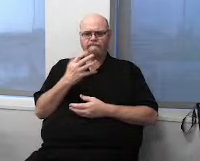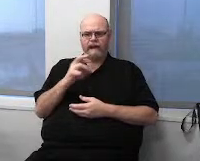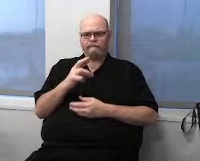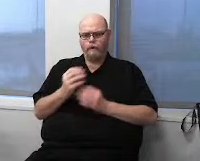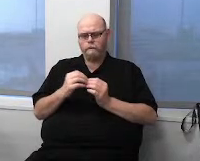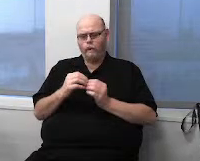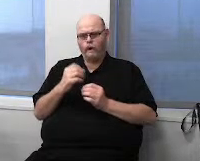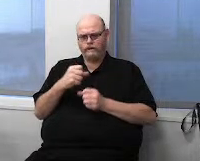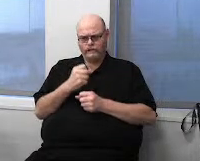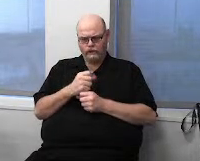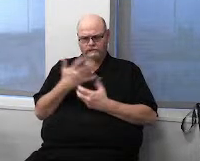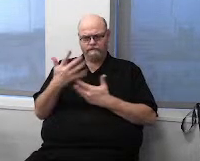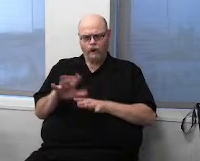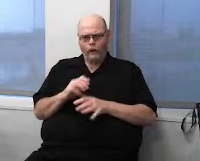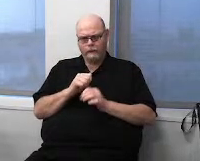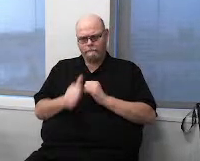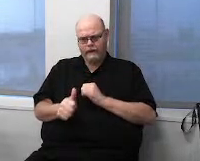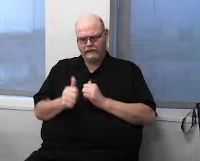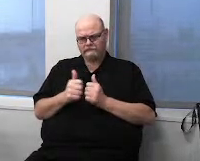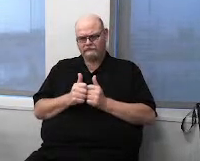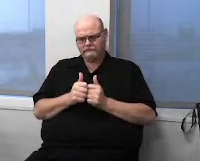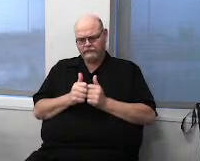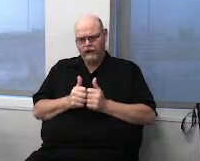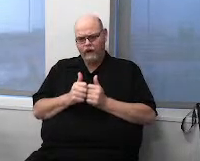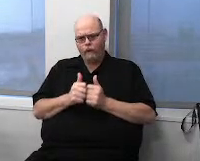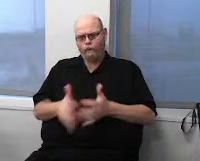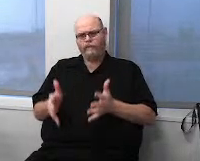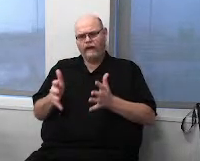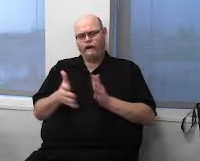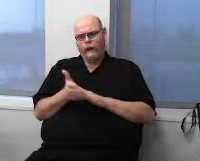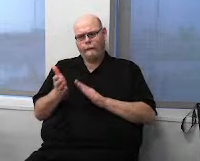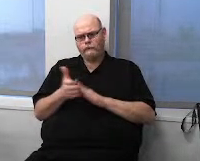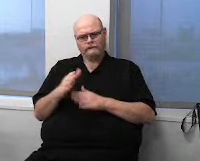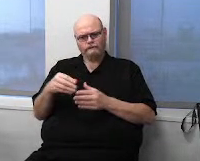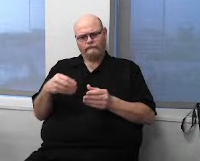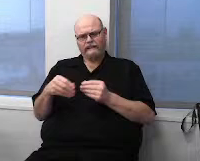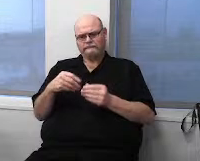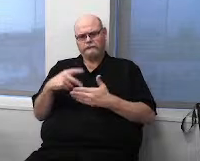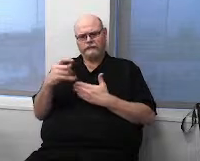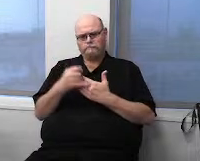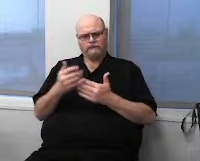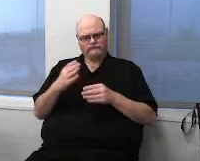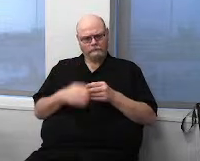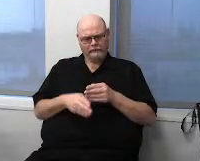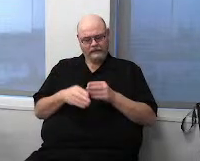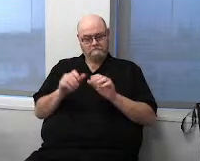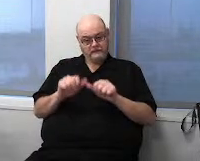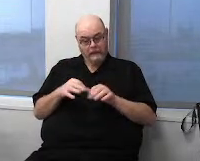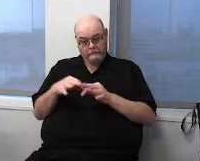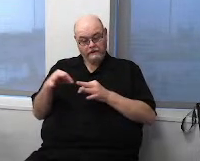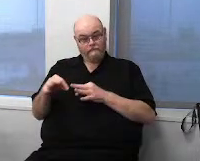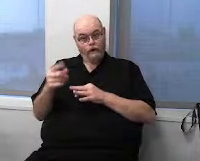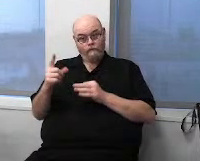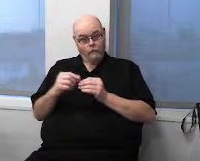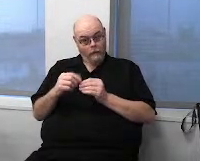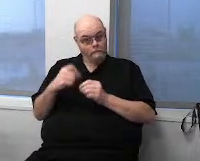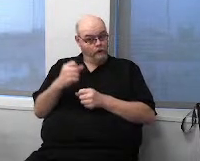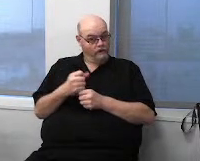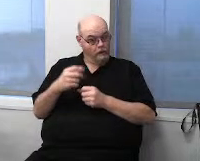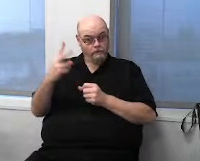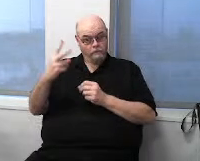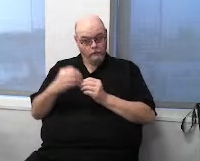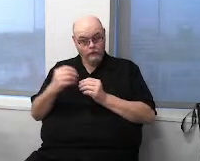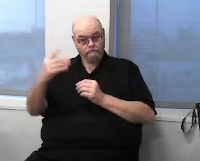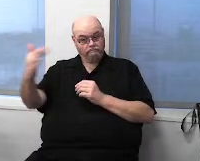So if 5 or more years have already passed without these operational flexibility projects being completed, couldn't they be